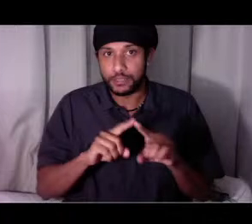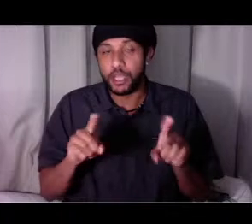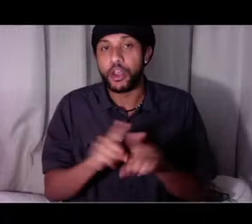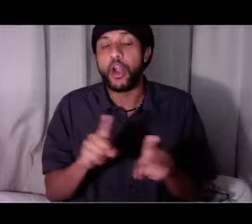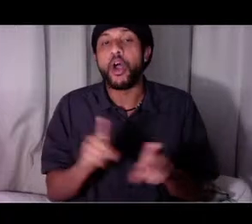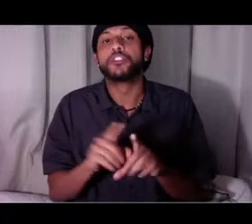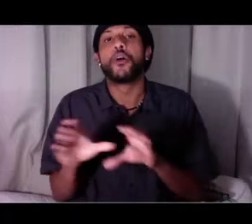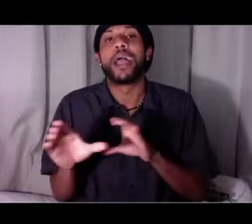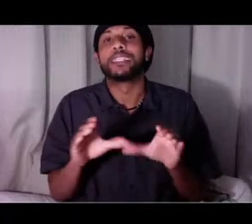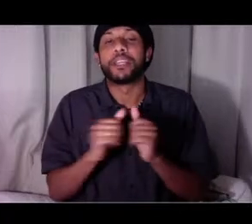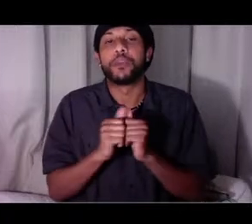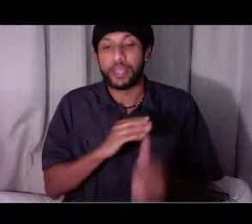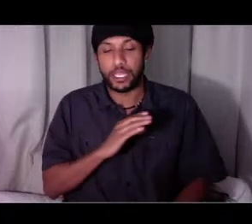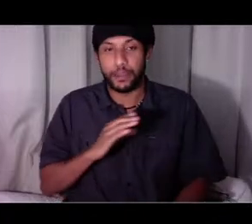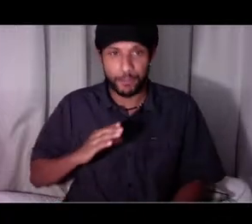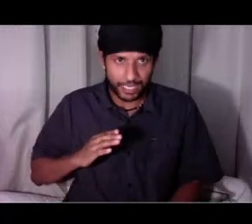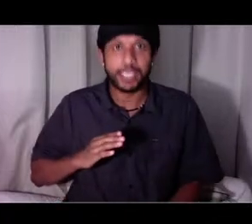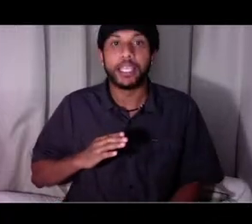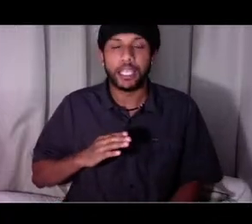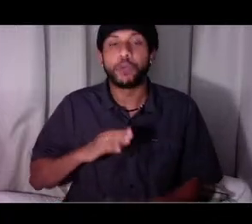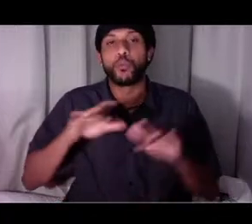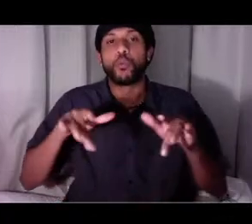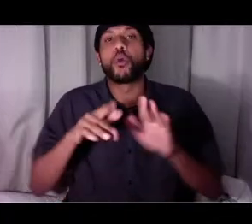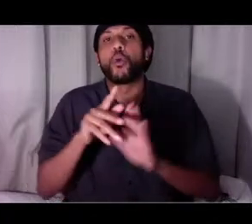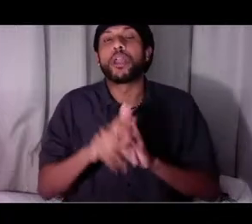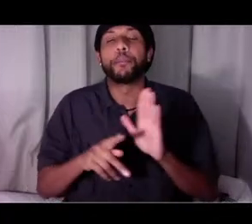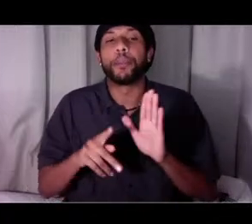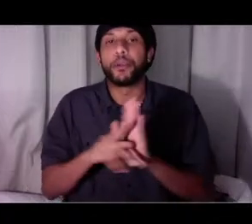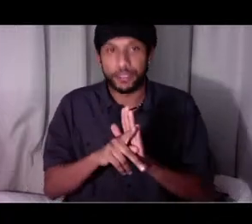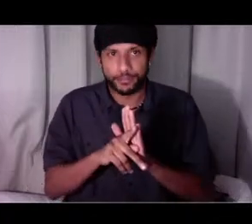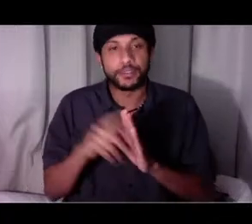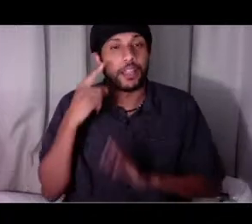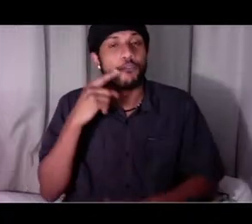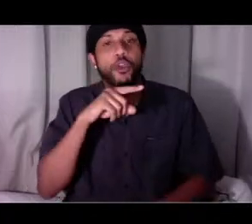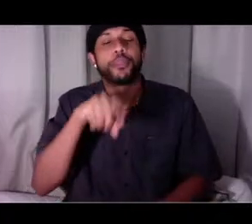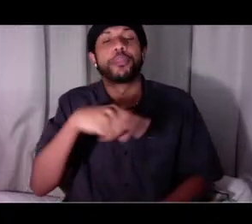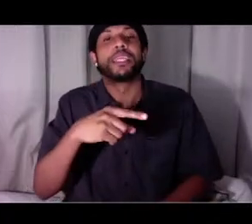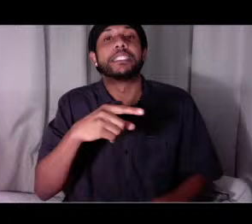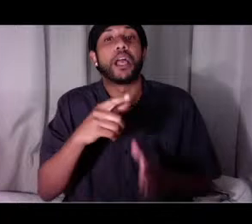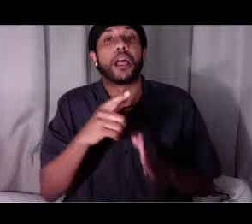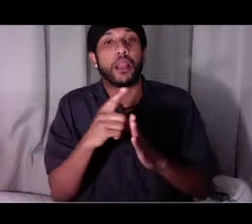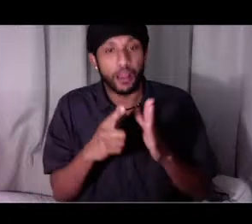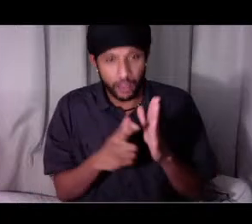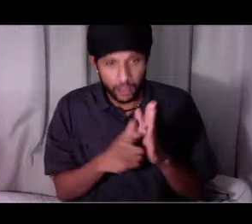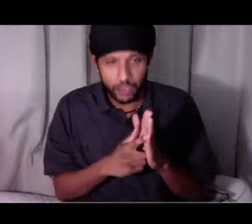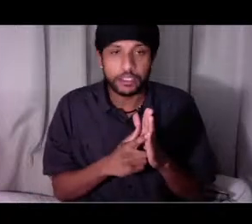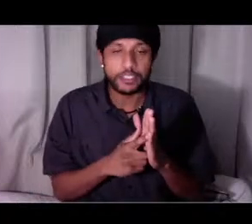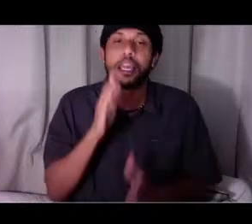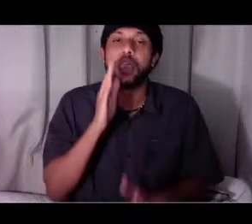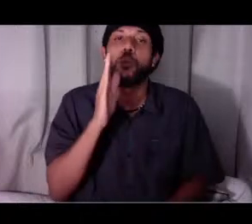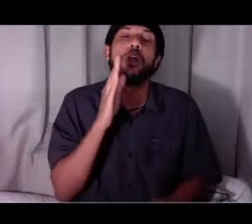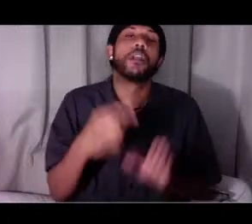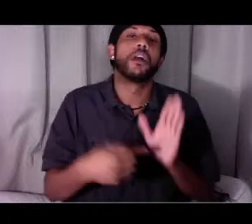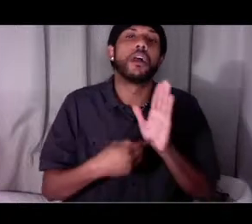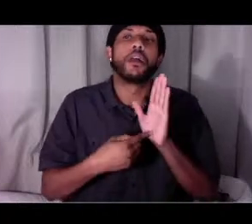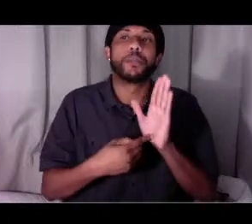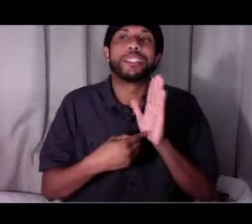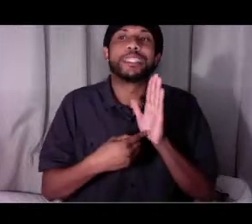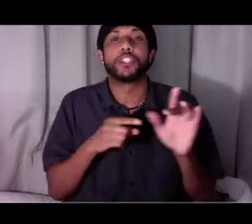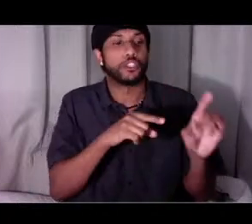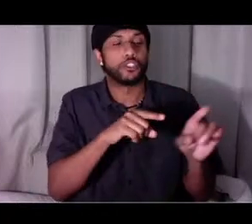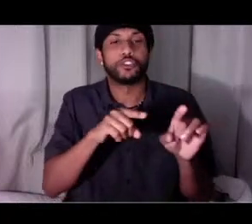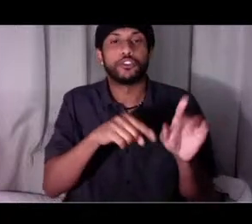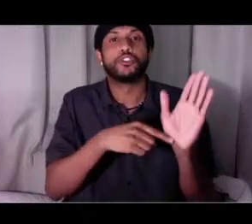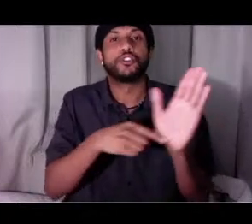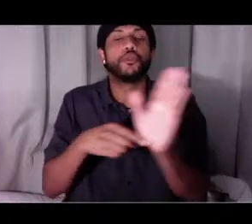activities of the committee over the reporting period according to the committee bylaws the committee shall present to the board